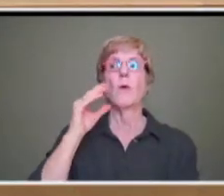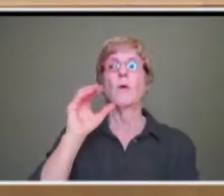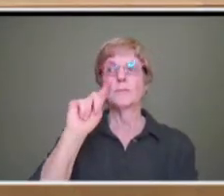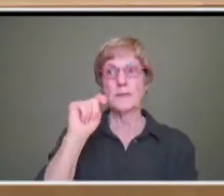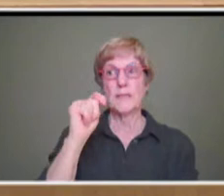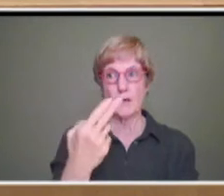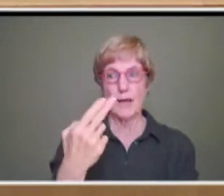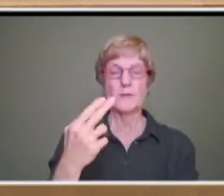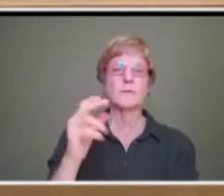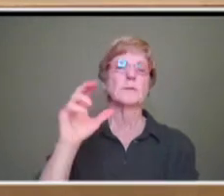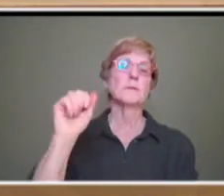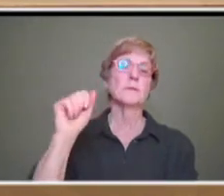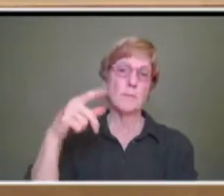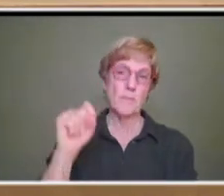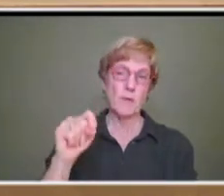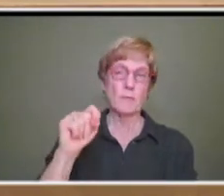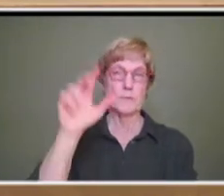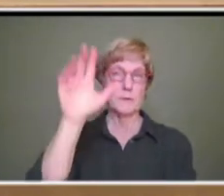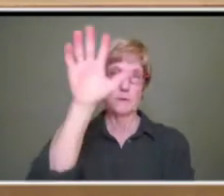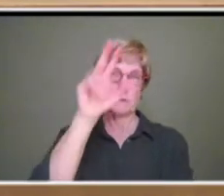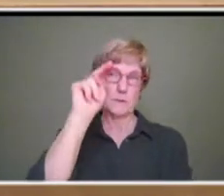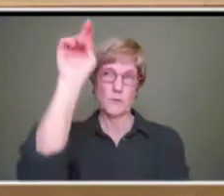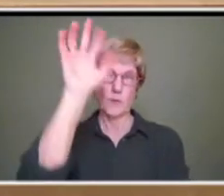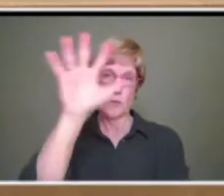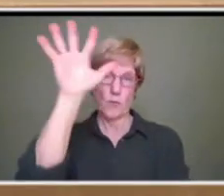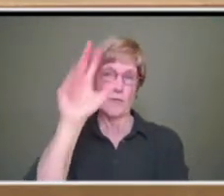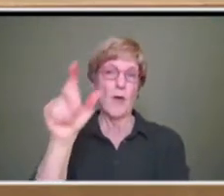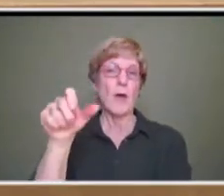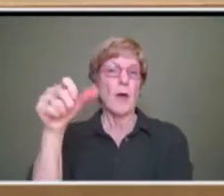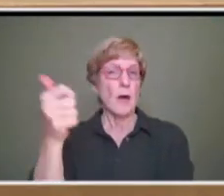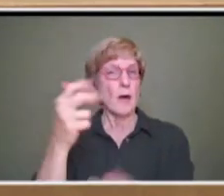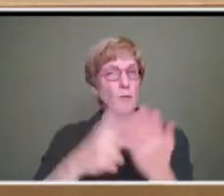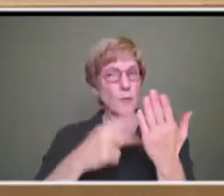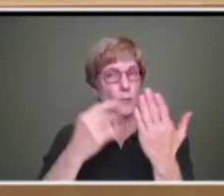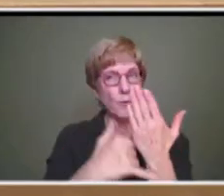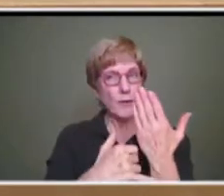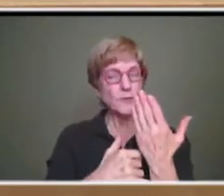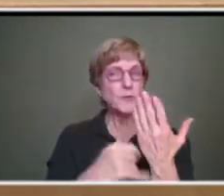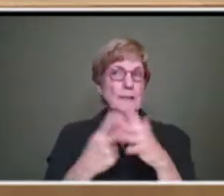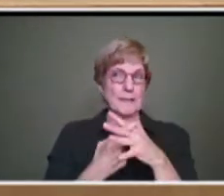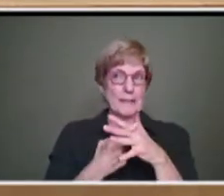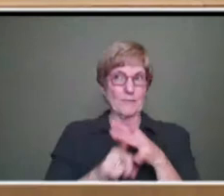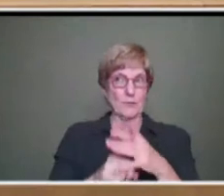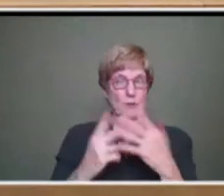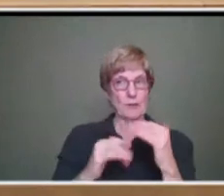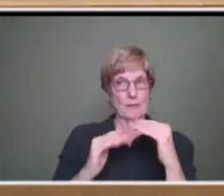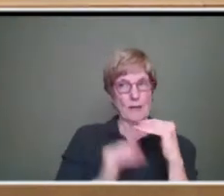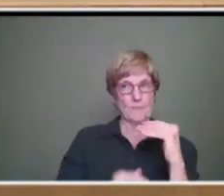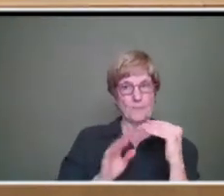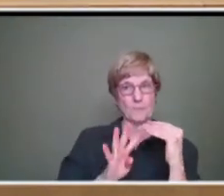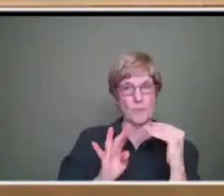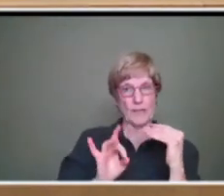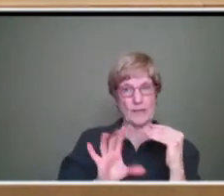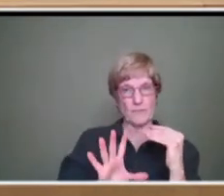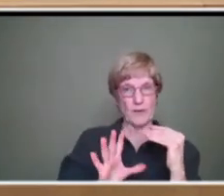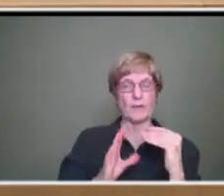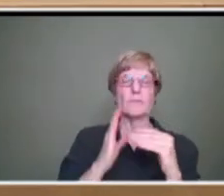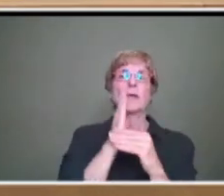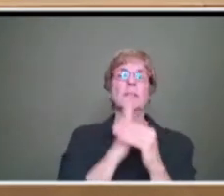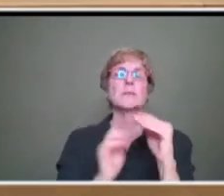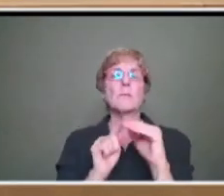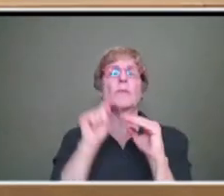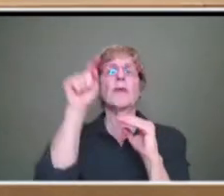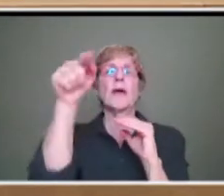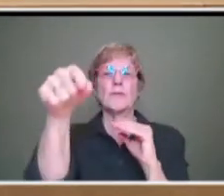North and then I don't know of any other active projects that are on this side of 45 there are some on the other side of 45